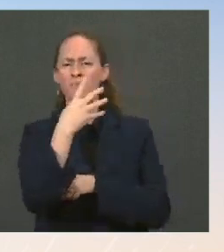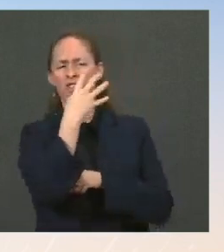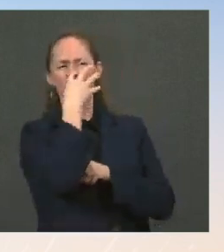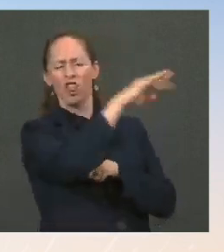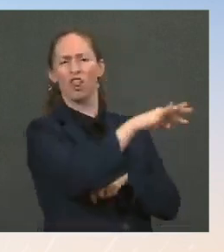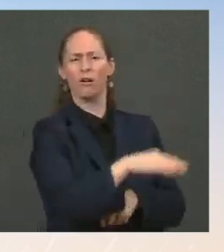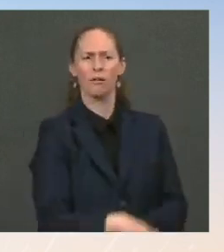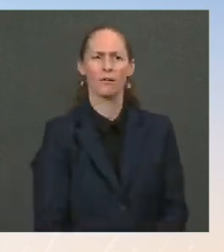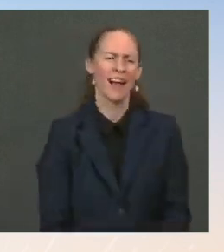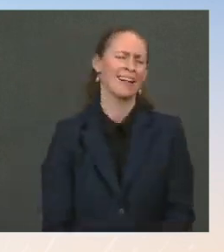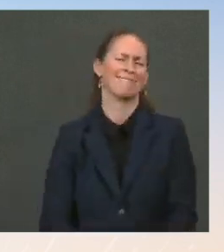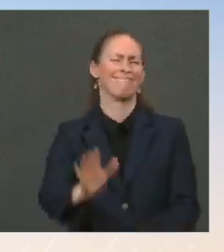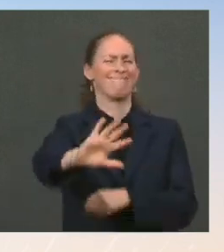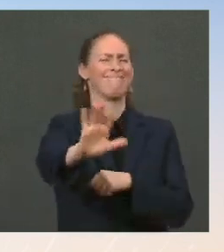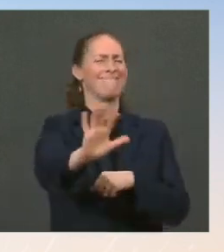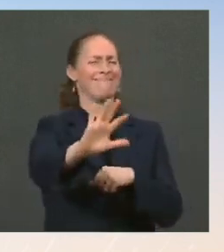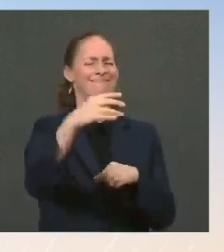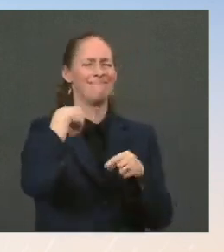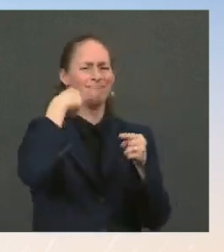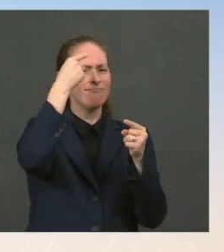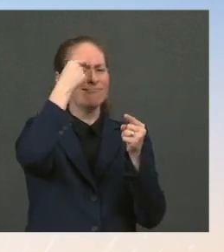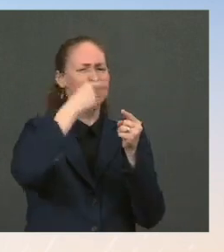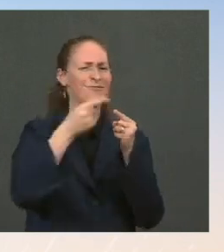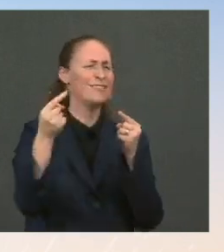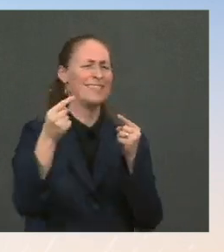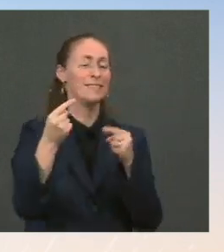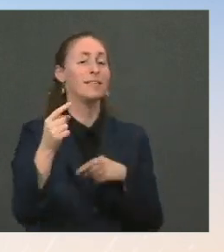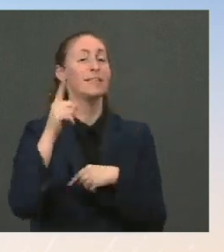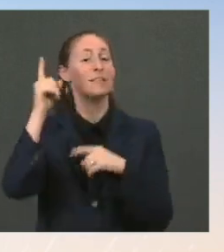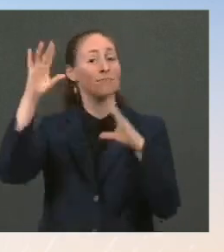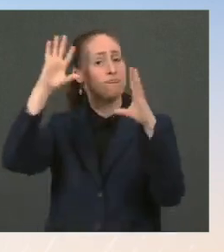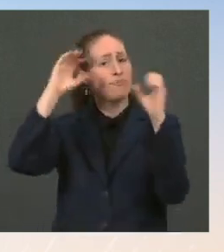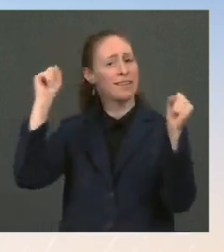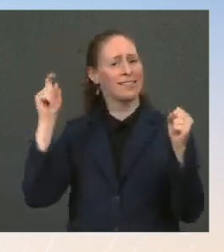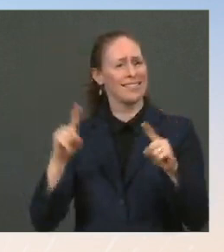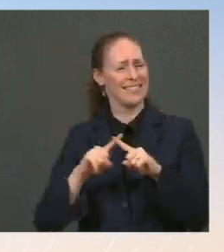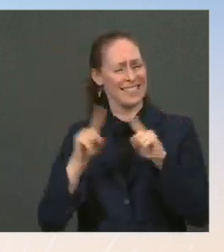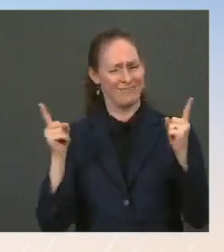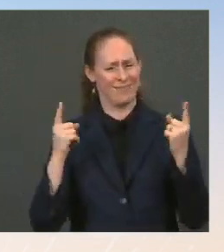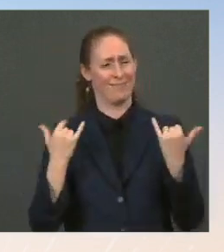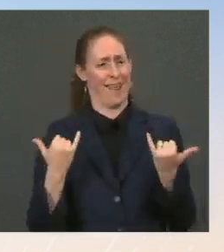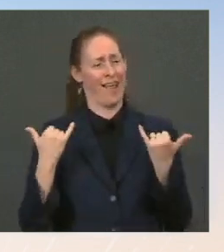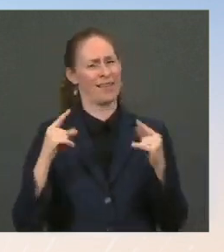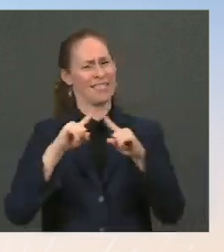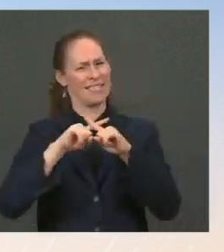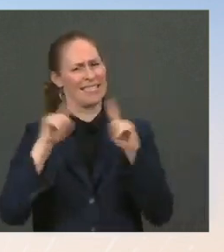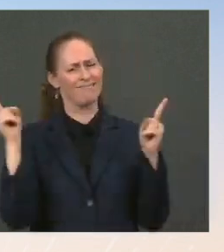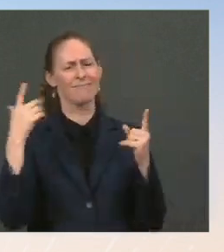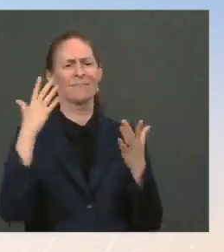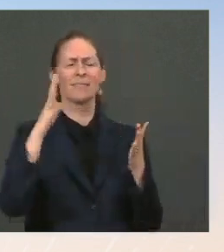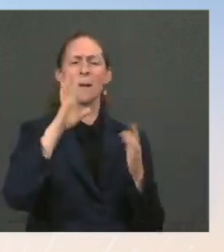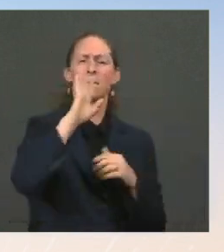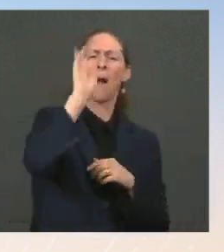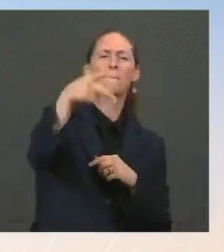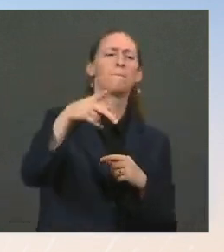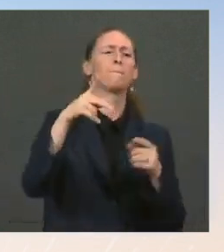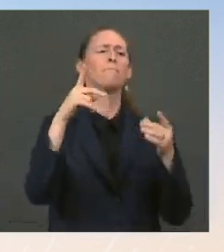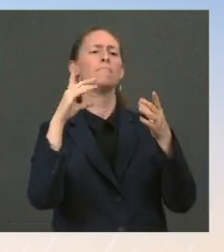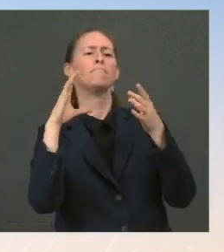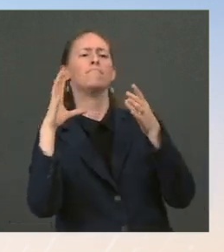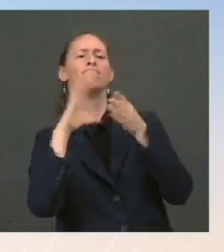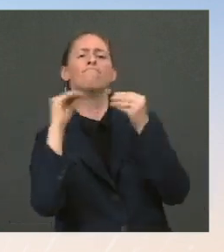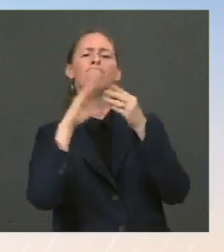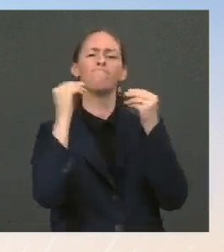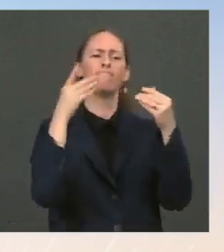that notion. Unlike the former president, this president has spoken out against human rights abuses, has raised his concerns